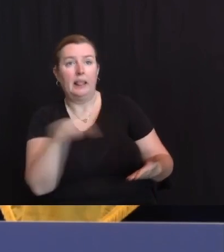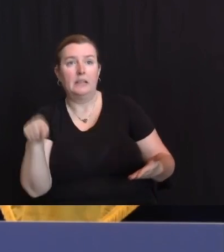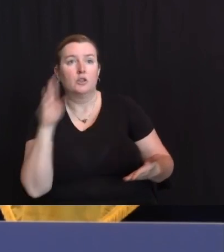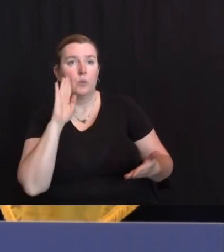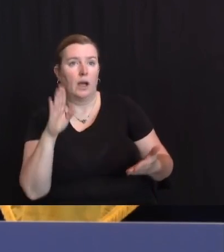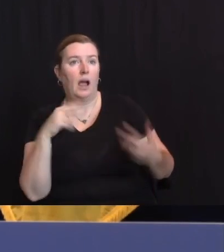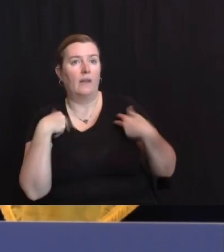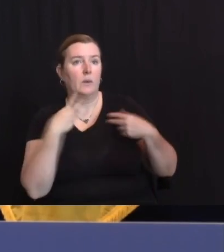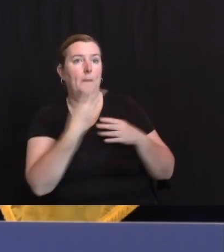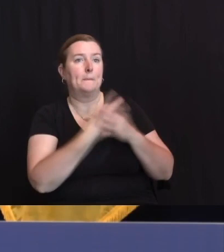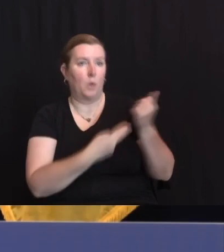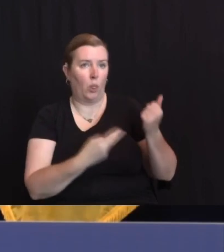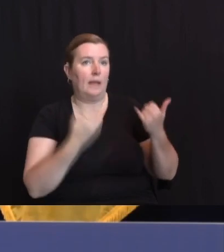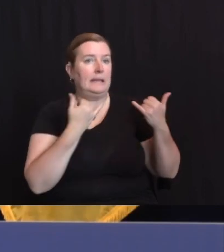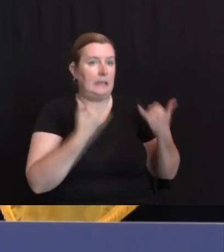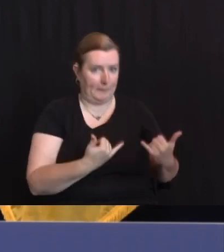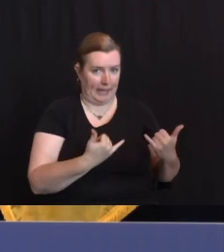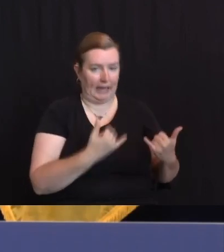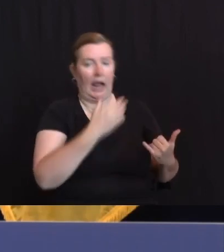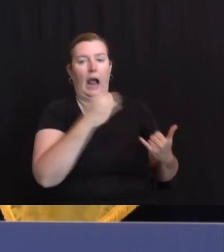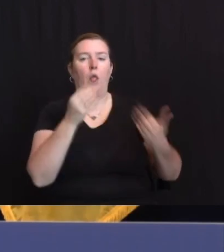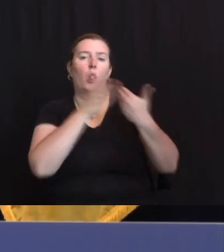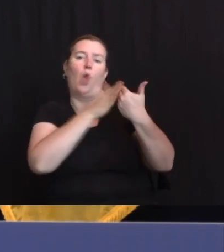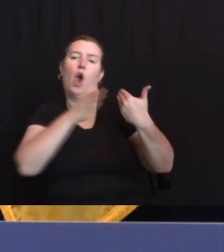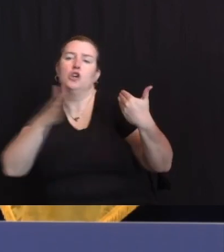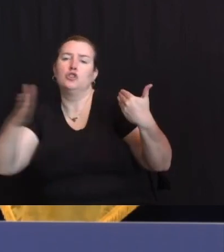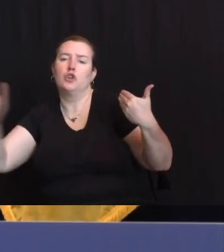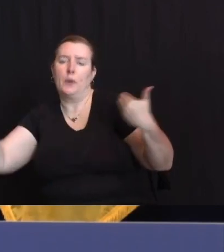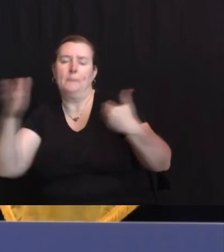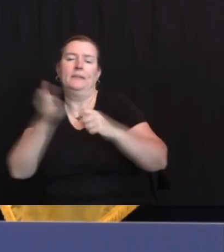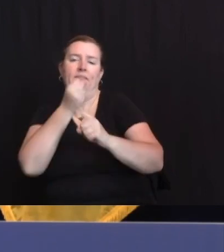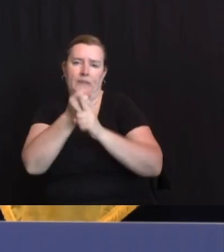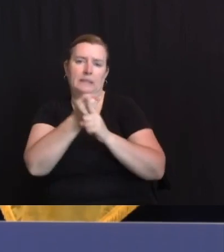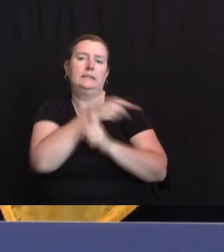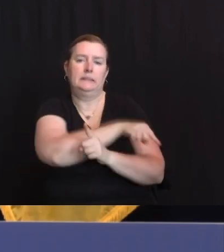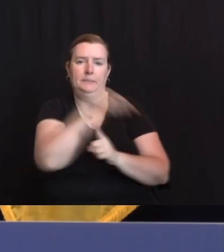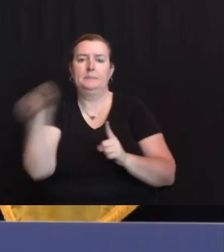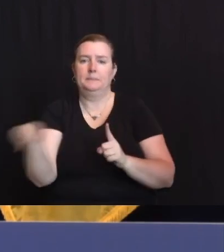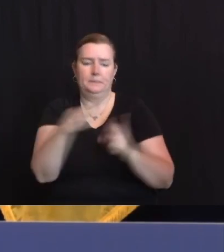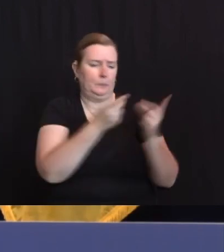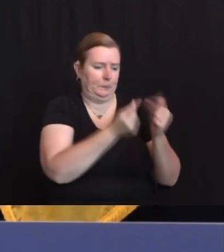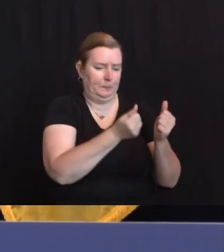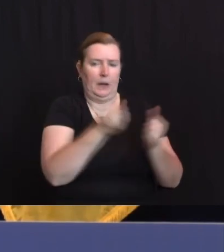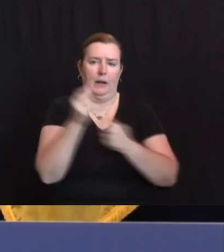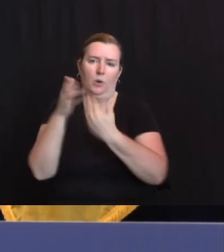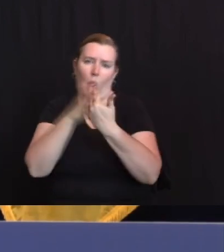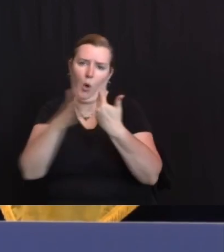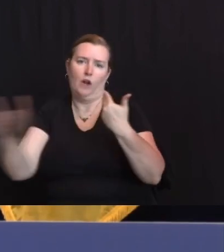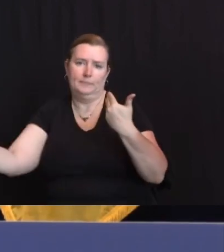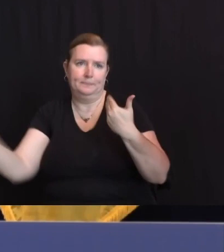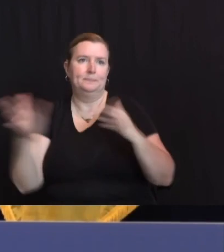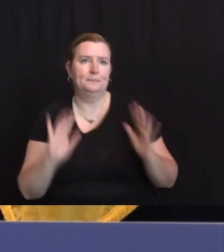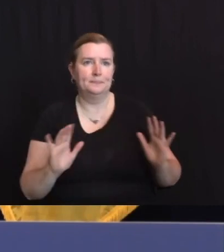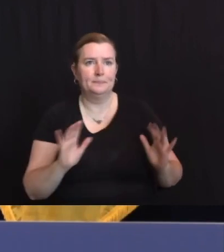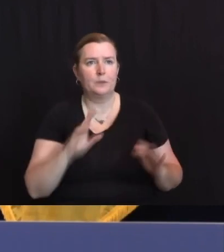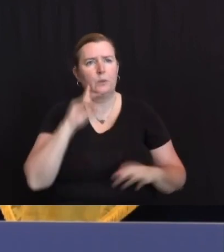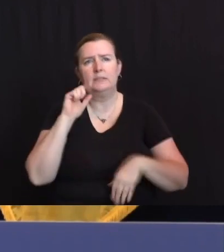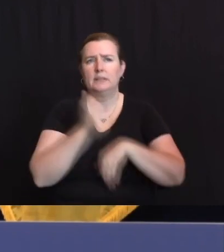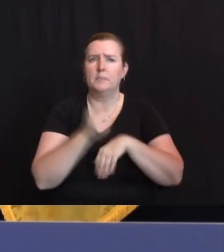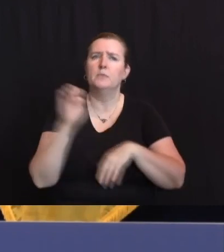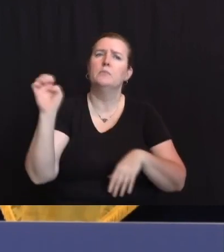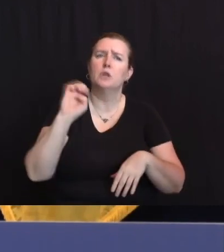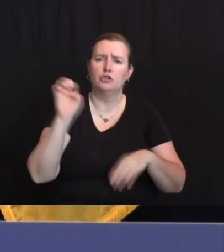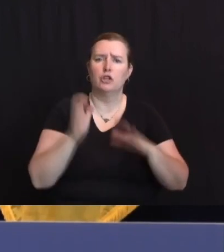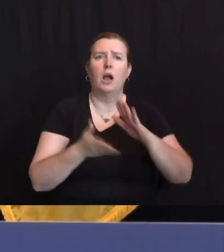and long-term impact. It's a combination. So one is we're going to form an emergency operations center, so kind